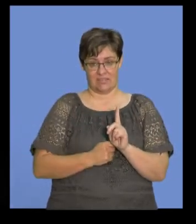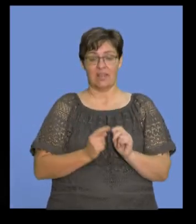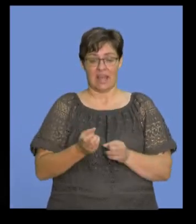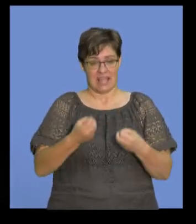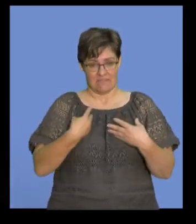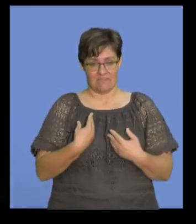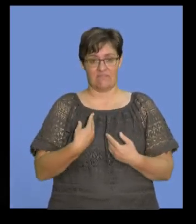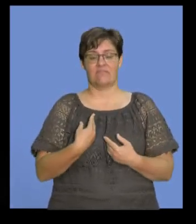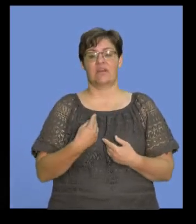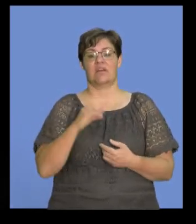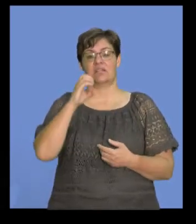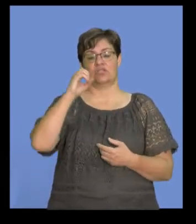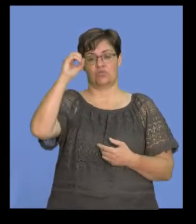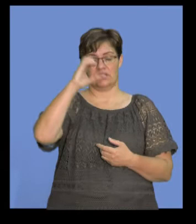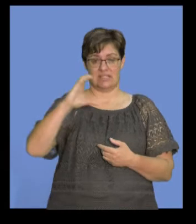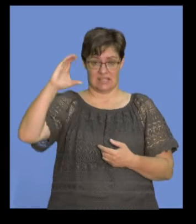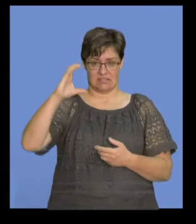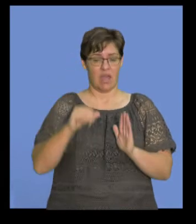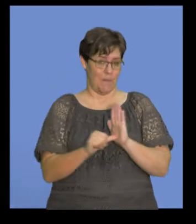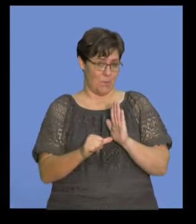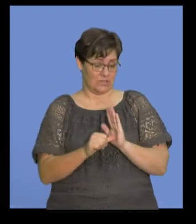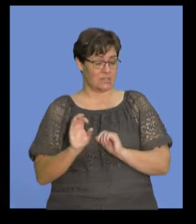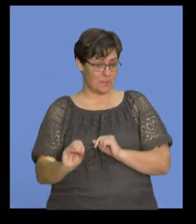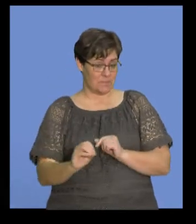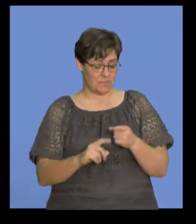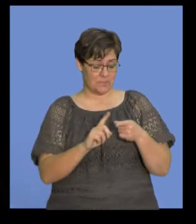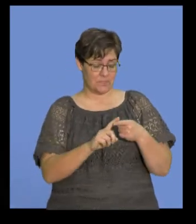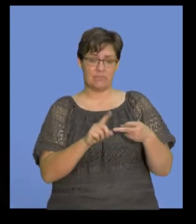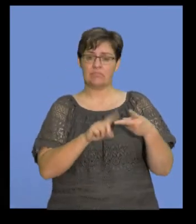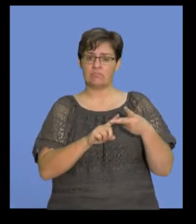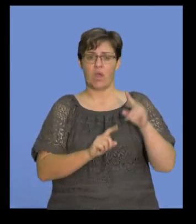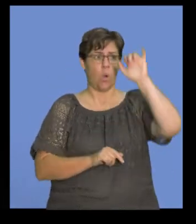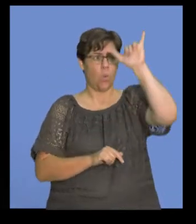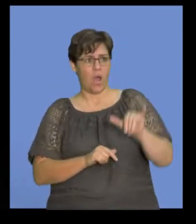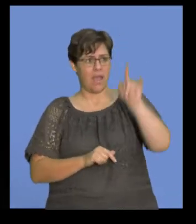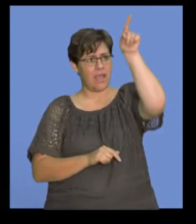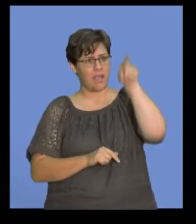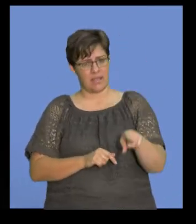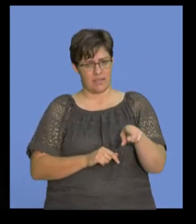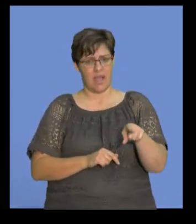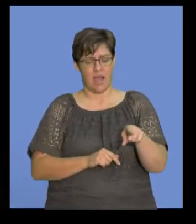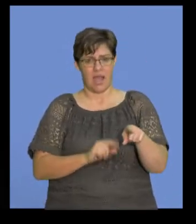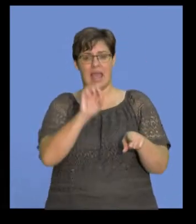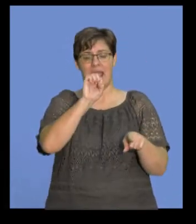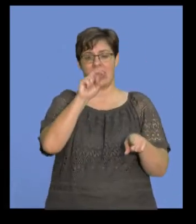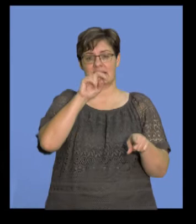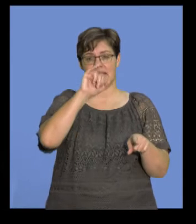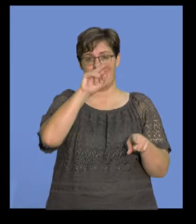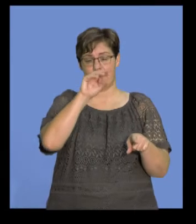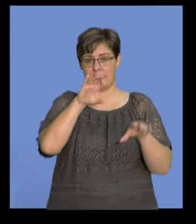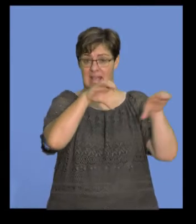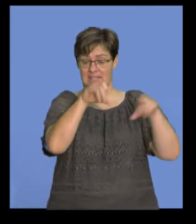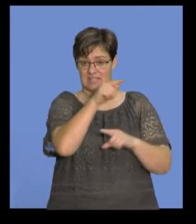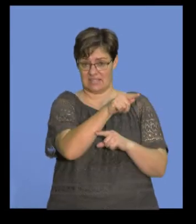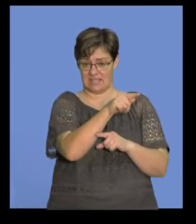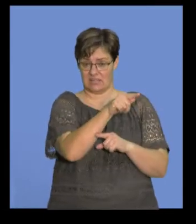unit degrees Celsius. That's important for us to do. We also need to read the y-axis, and that's the enzyme activity, which is